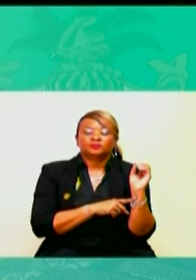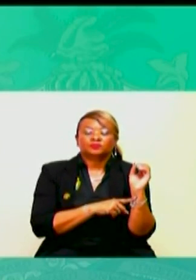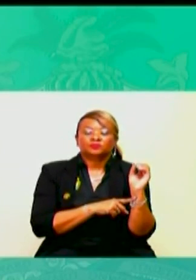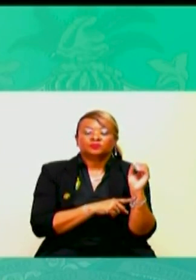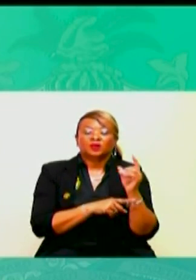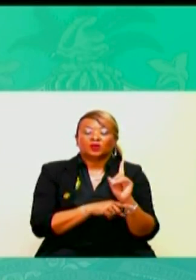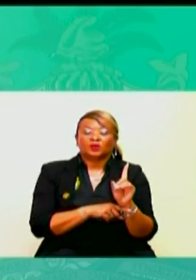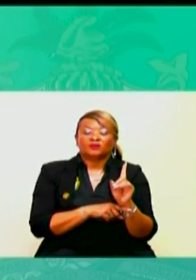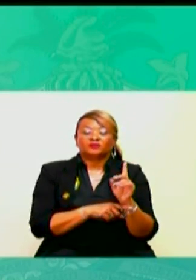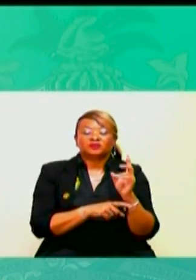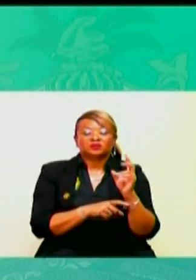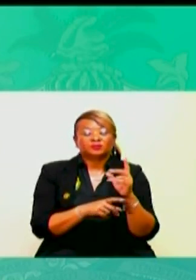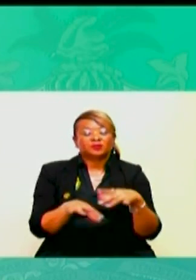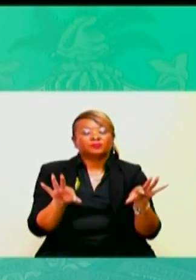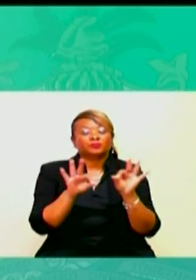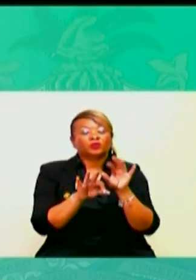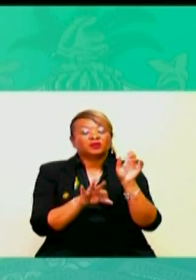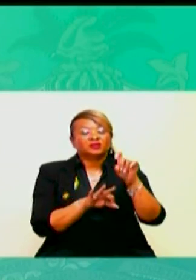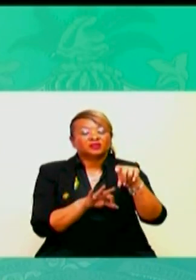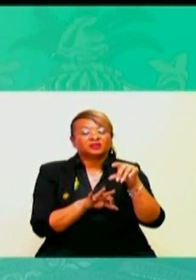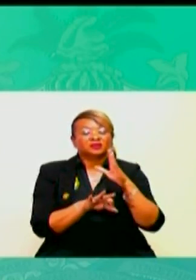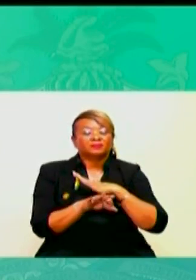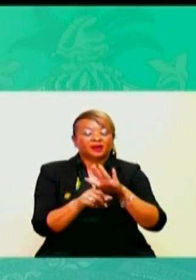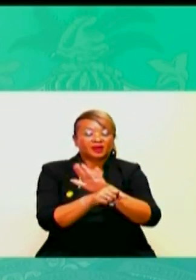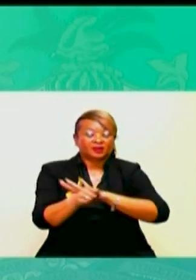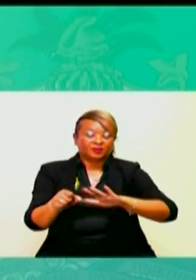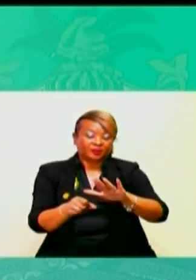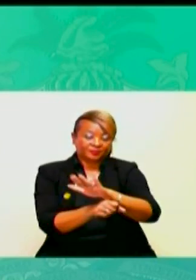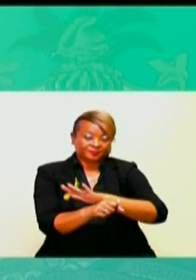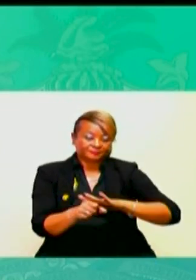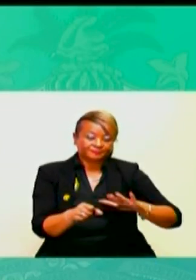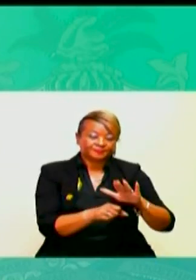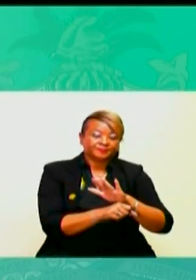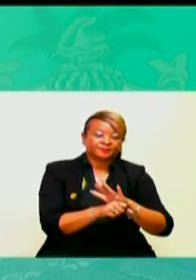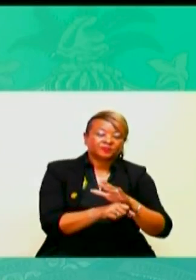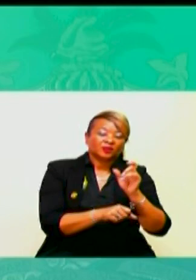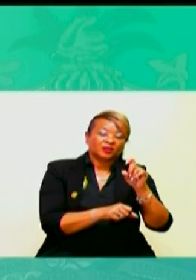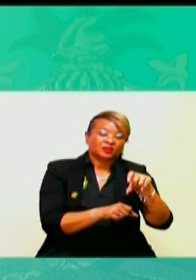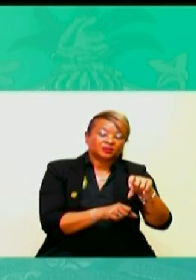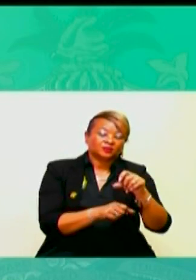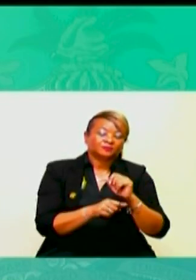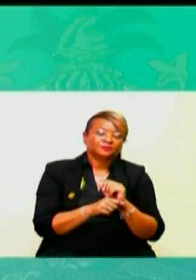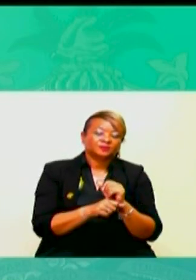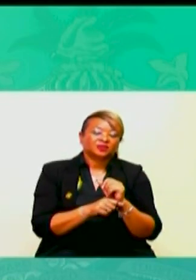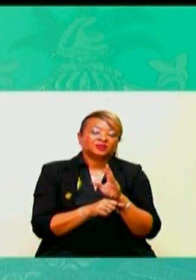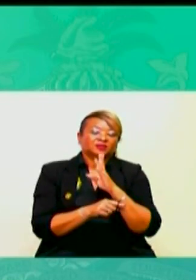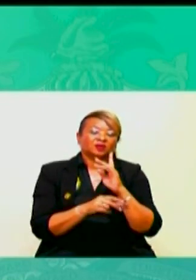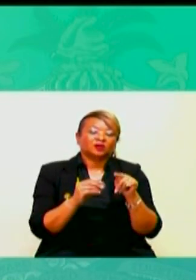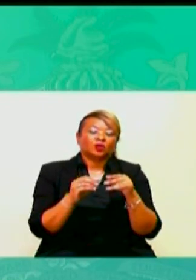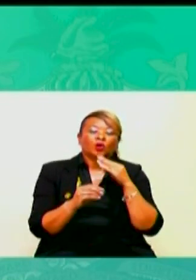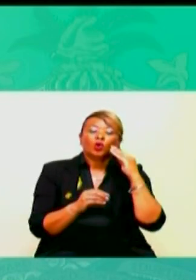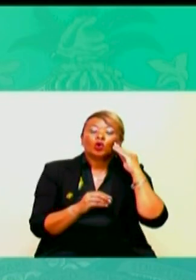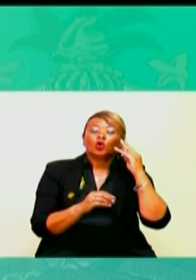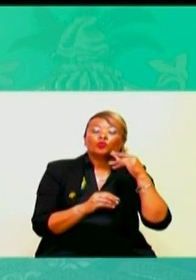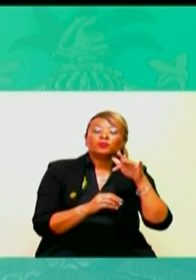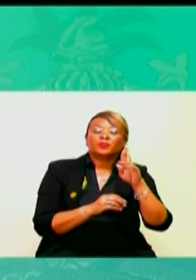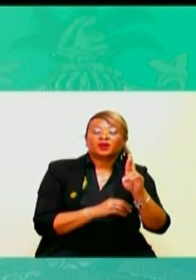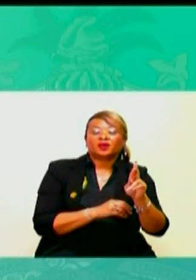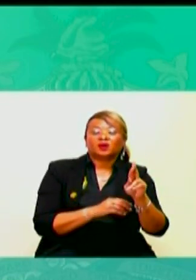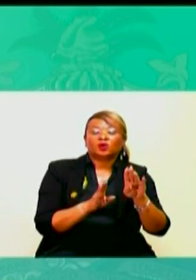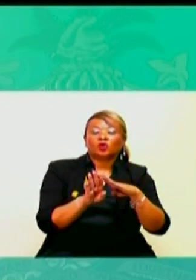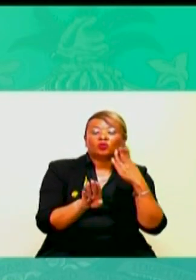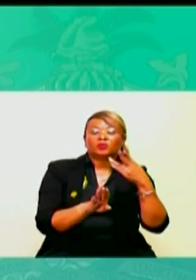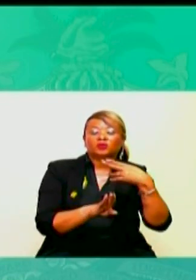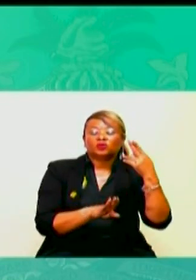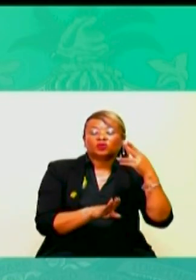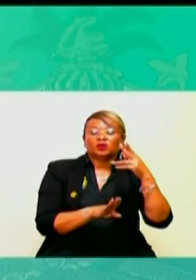However, some critical needs in my constituency are needed. As I mentioned, home repairs, opening of North